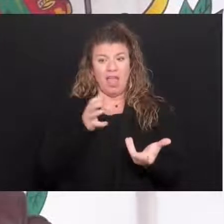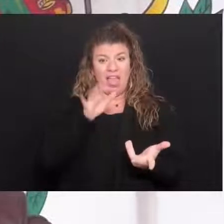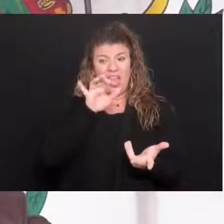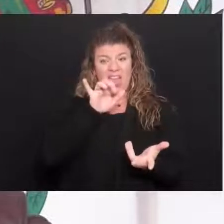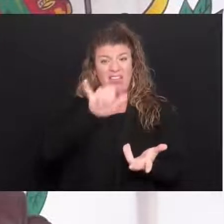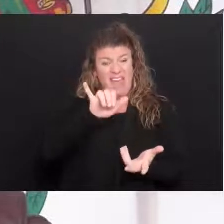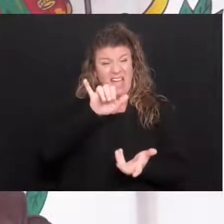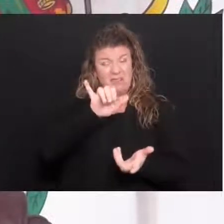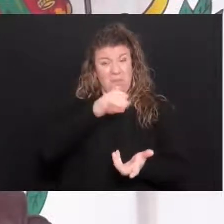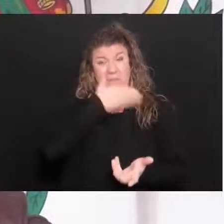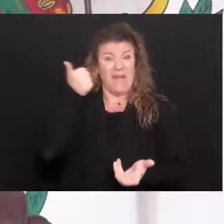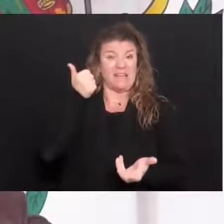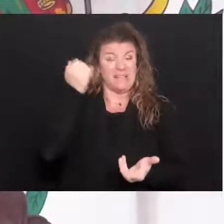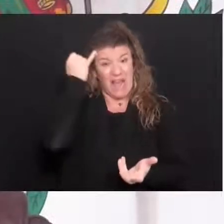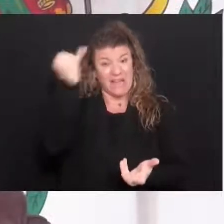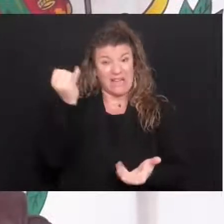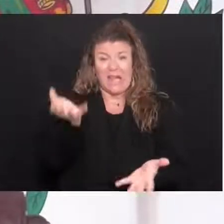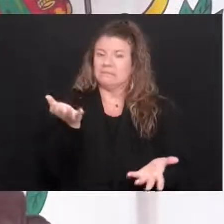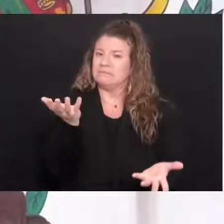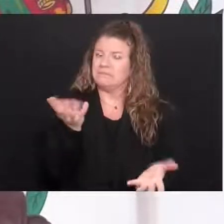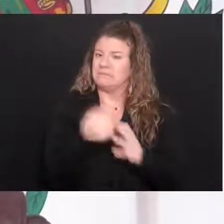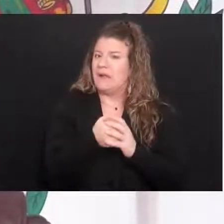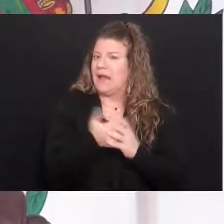the thing to do. But Dr. Marsh, go ahead.